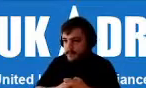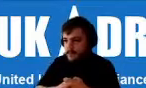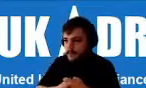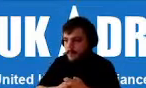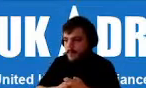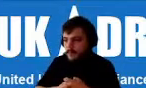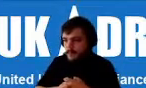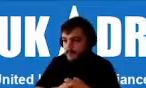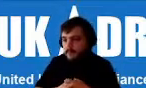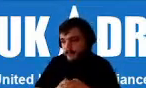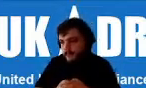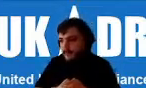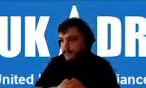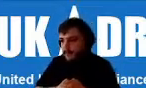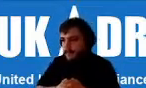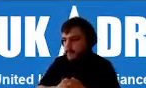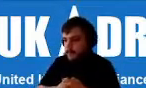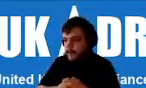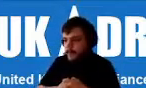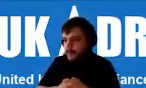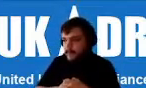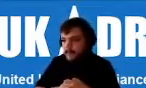be if nuclear war breaks out.